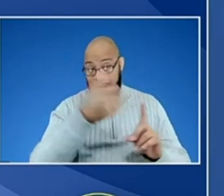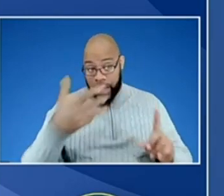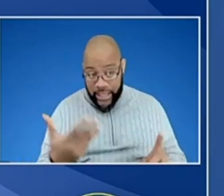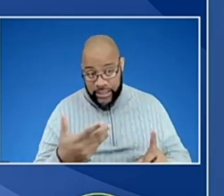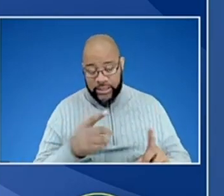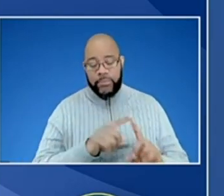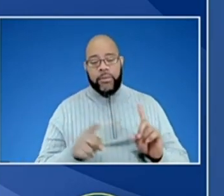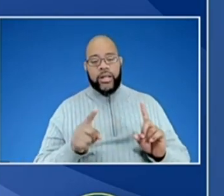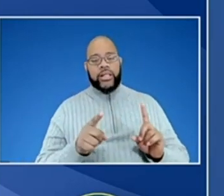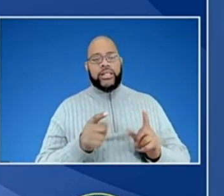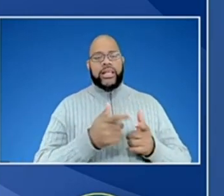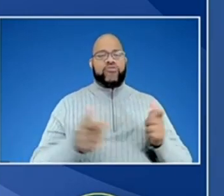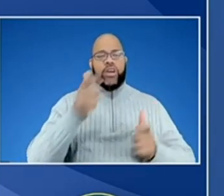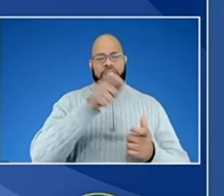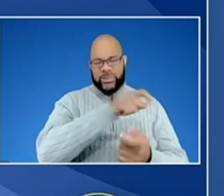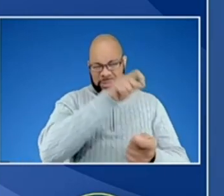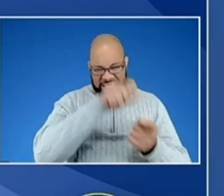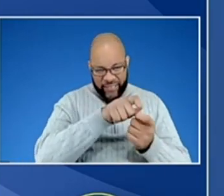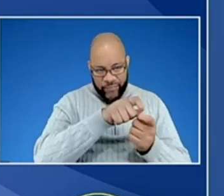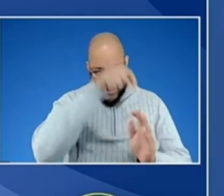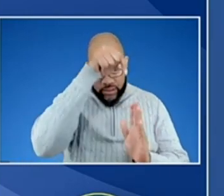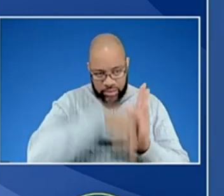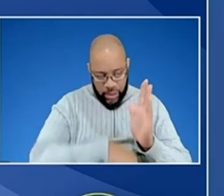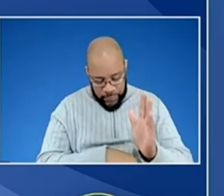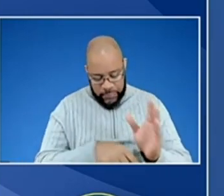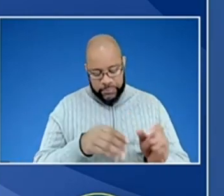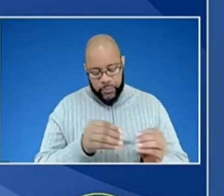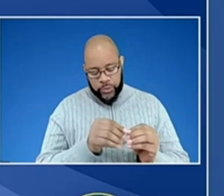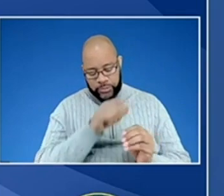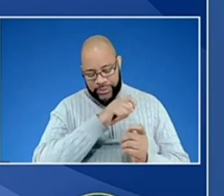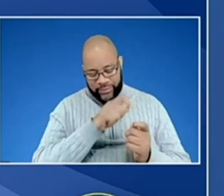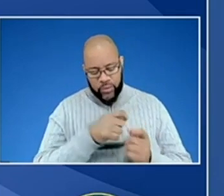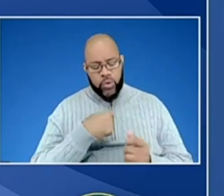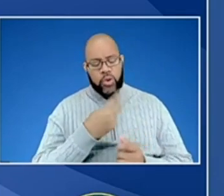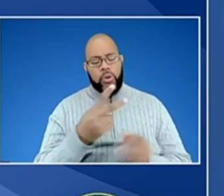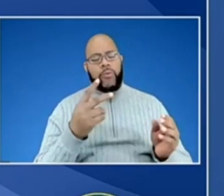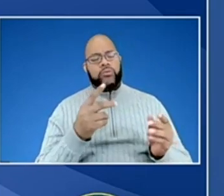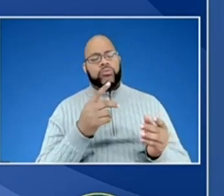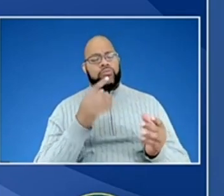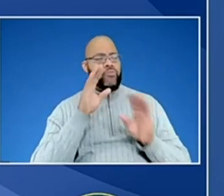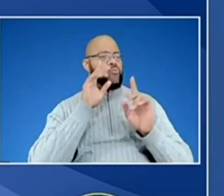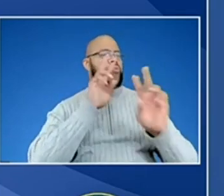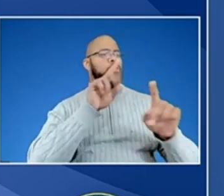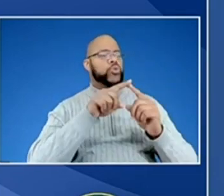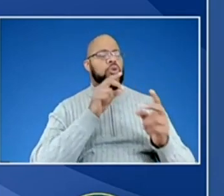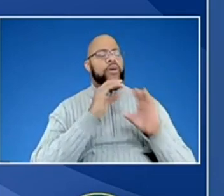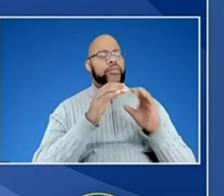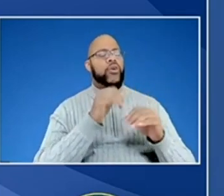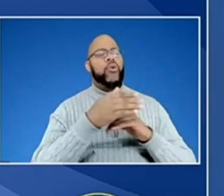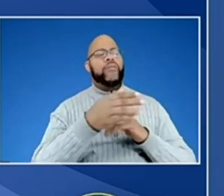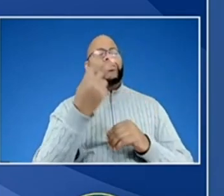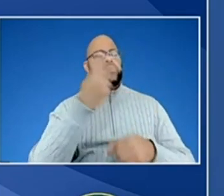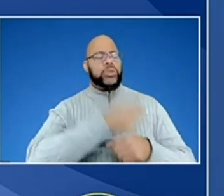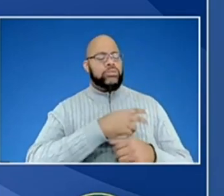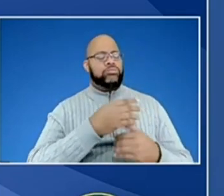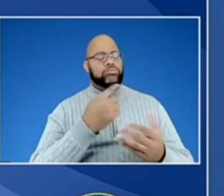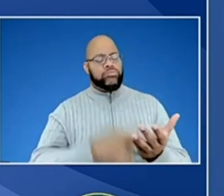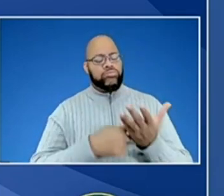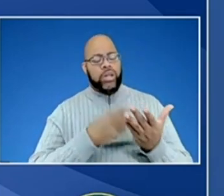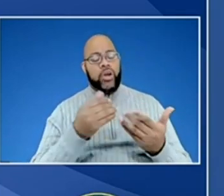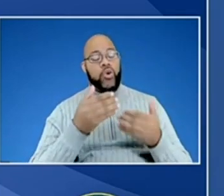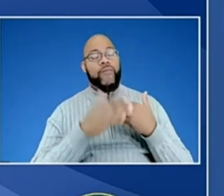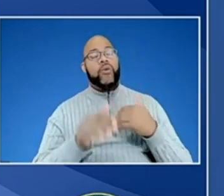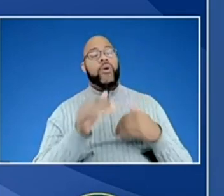but greater specificity around the authority. We look forward to our conversation over the next 2 days, and going forward, please work